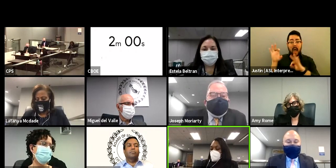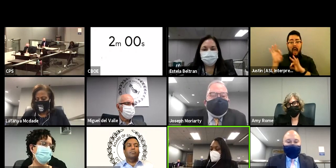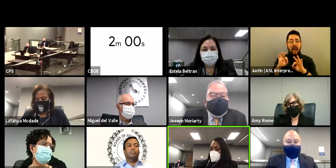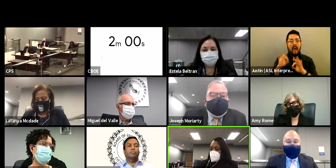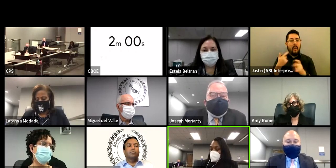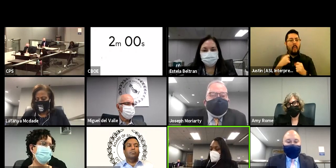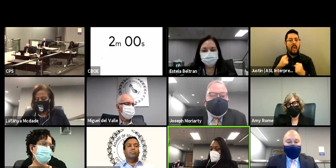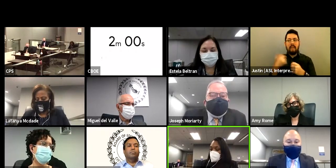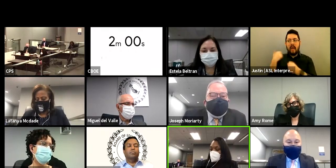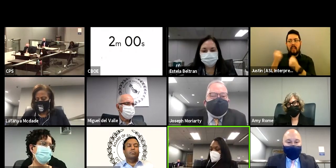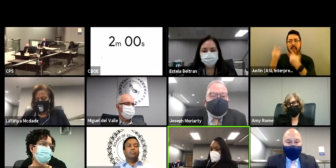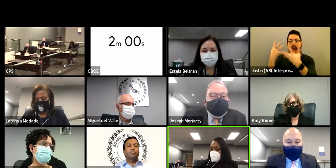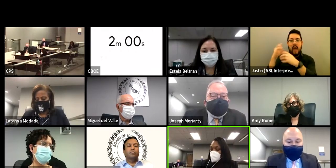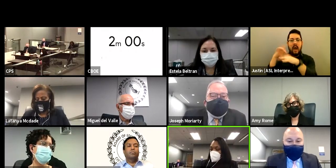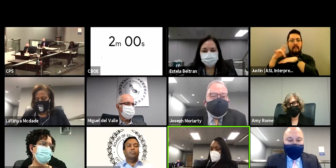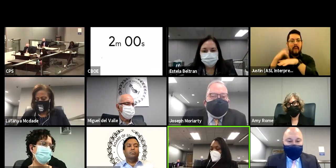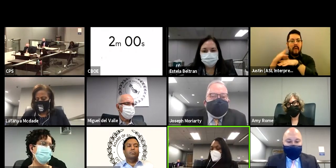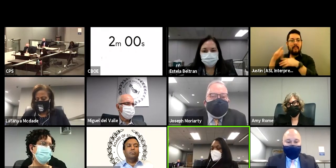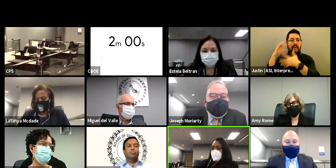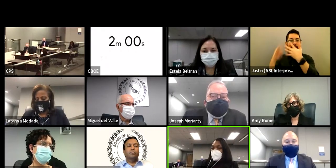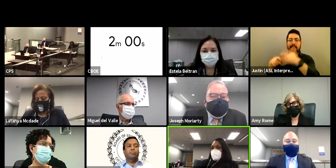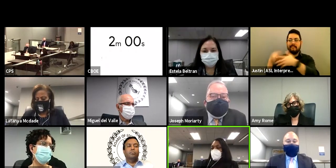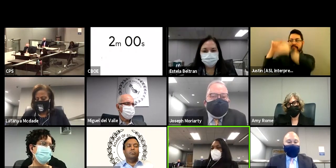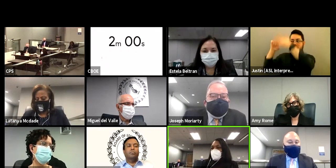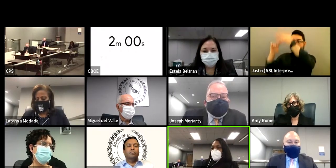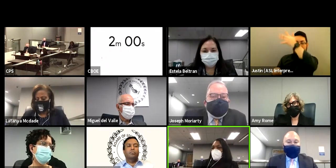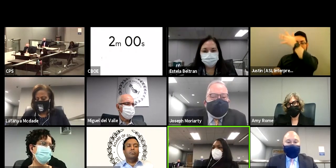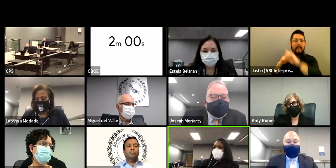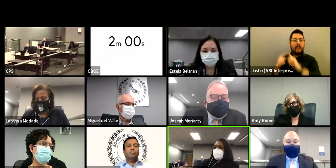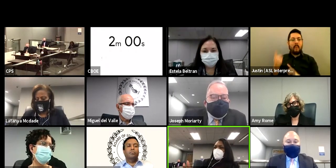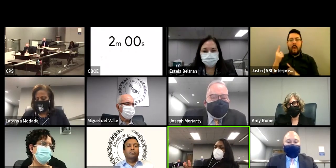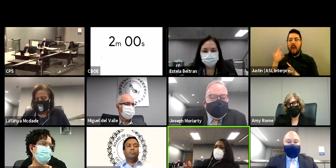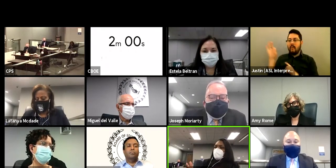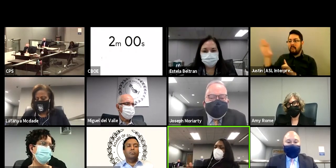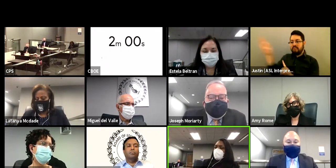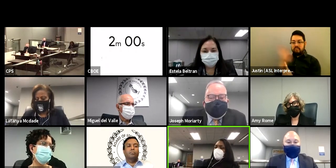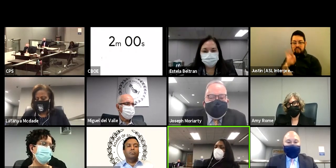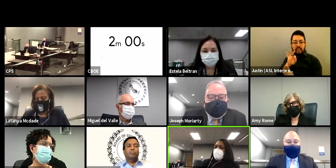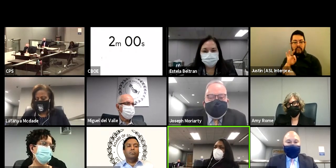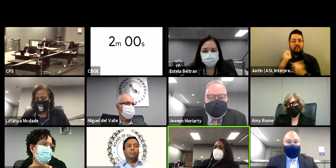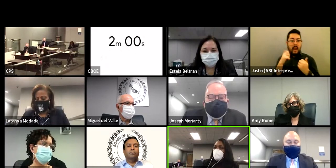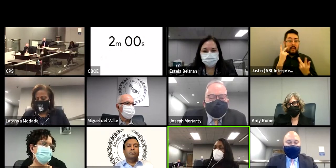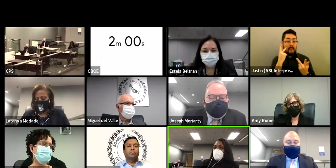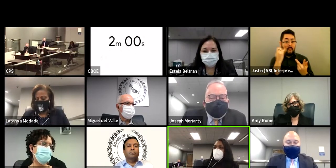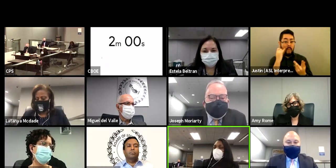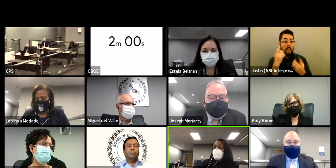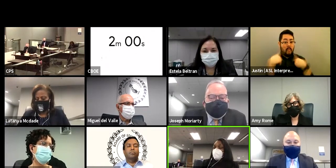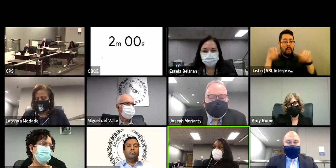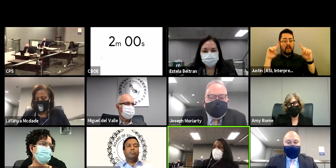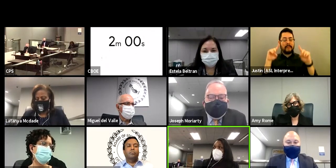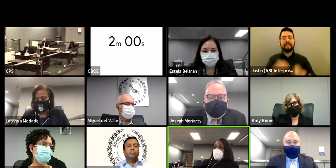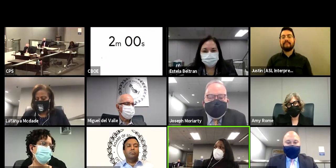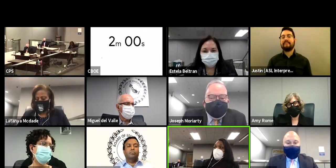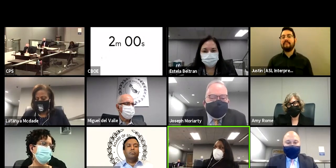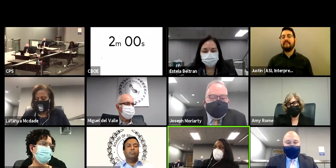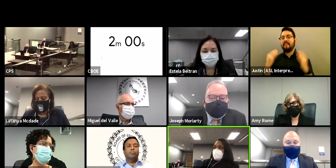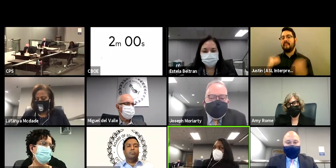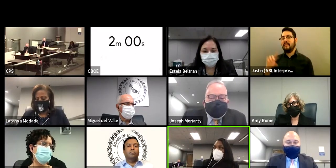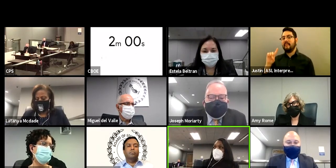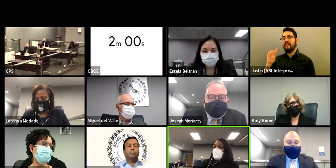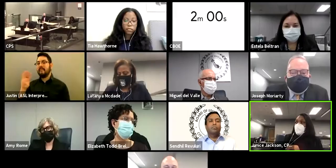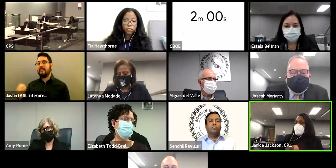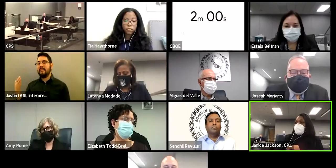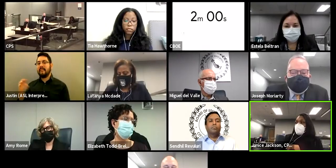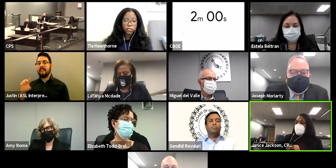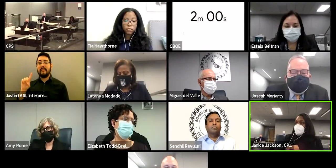with protecting people from the spread of COVID. The last thing I'll say is we've been using the dashboard that we publicly released